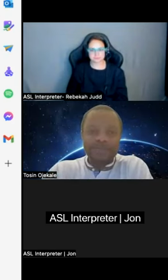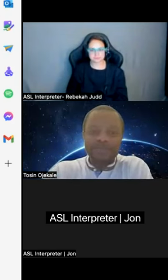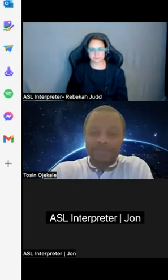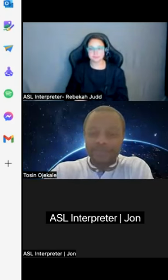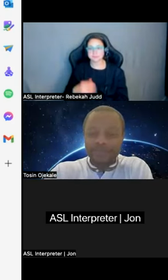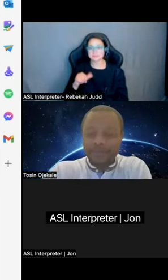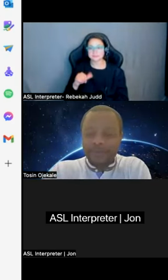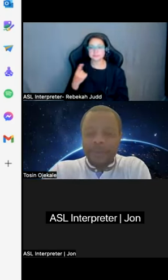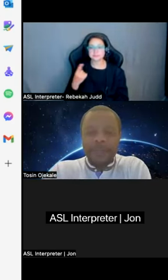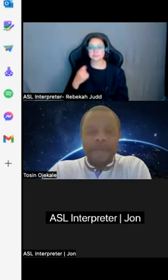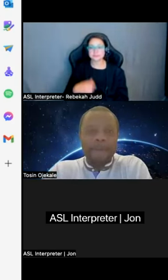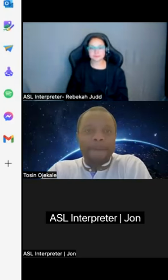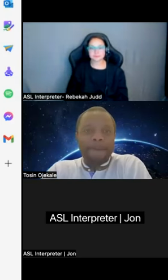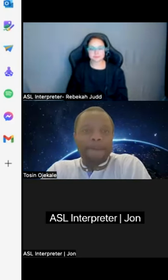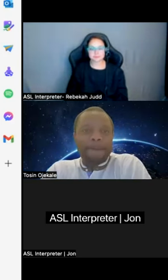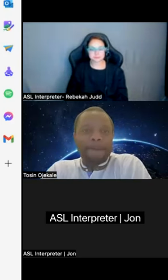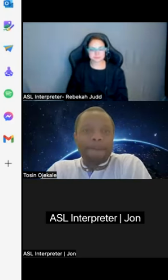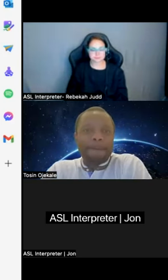question?